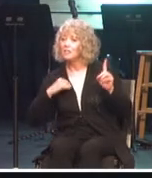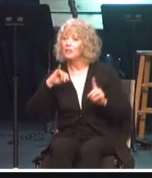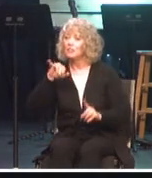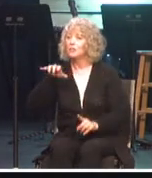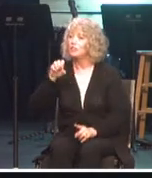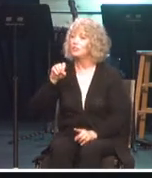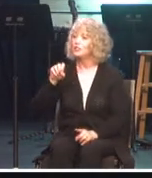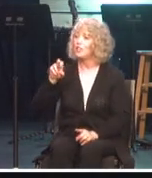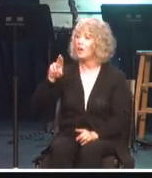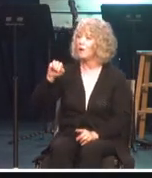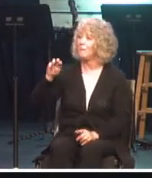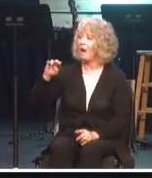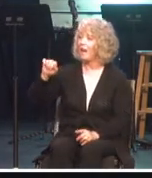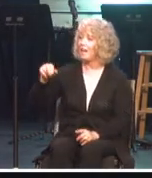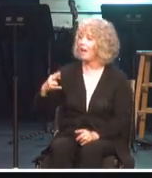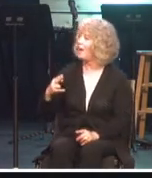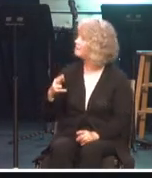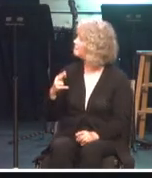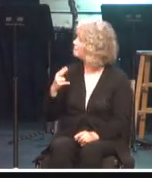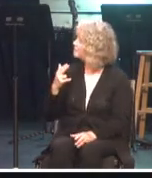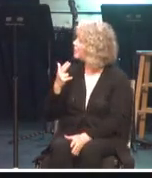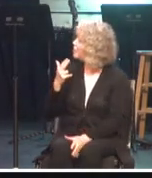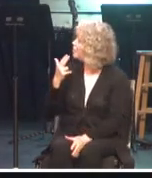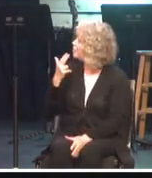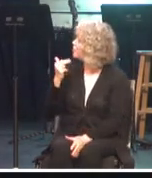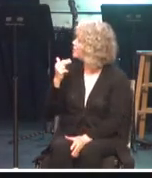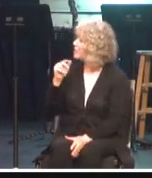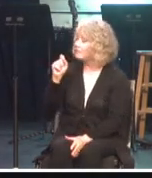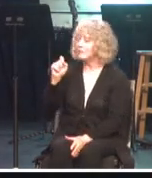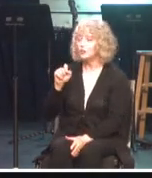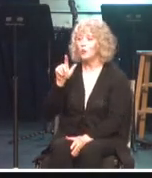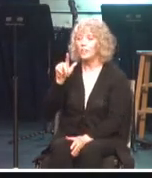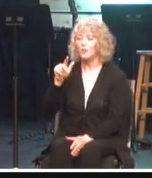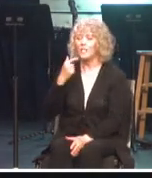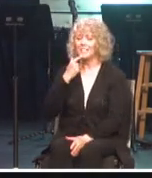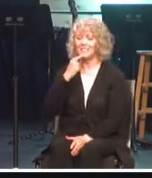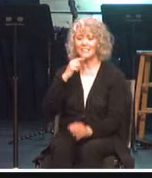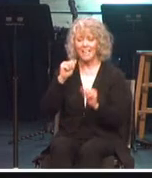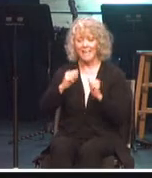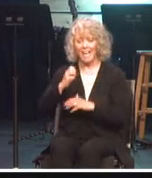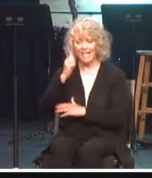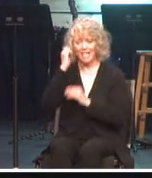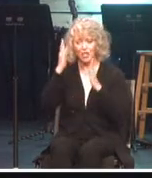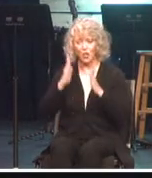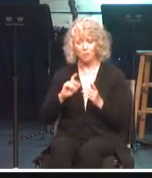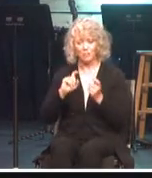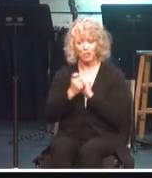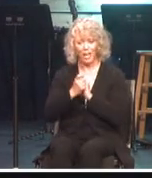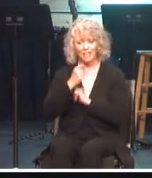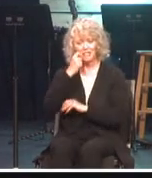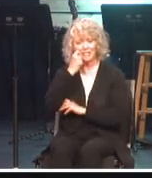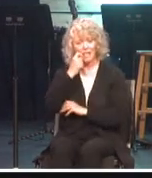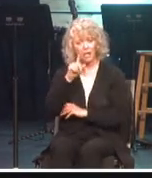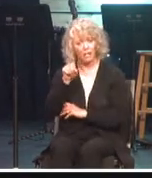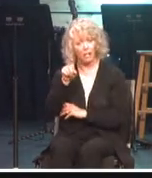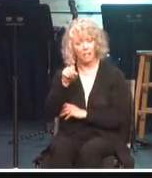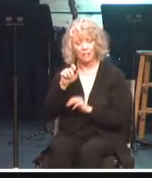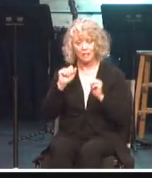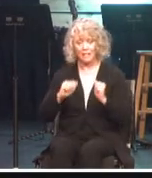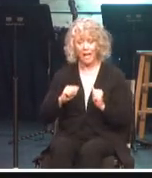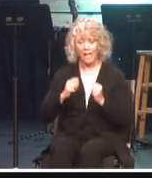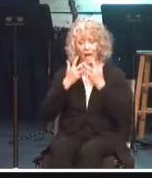Jeremiah 13:23 puts this in very picturesque language. Can an Ethiopian change his skin or the leopard his spots?